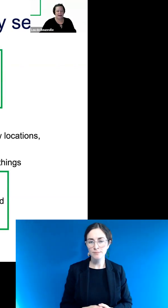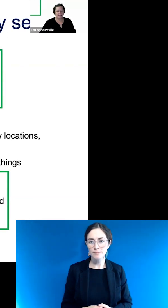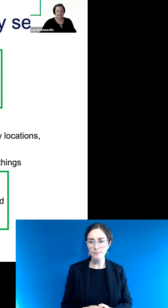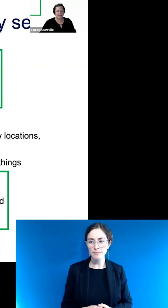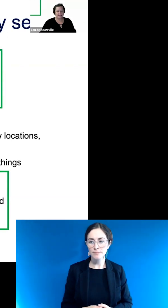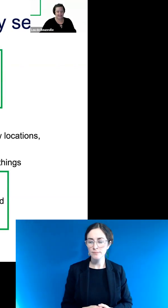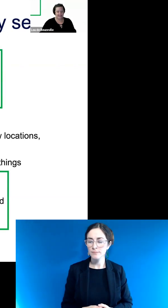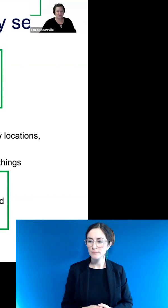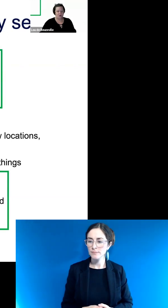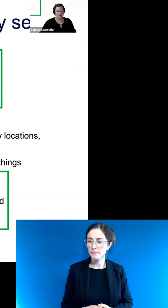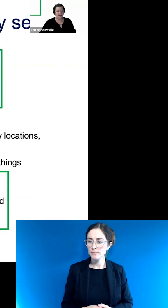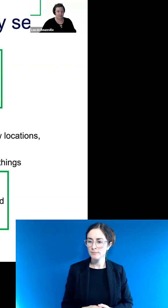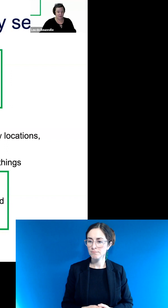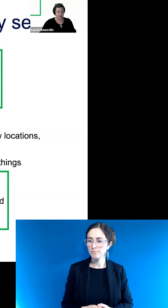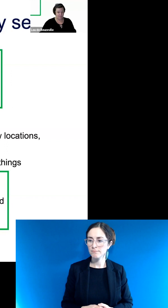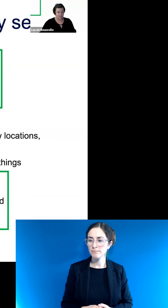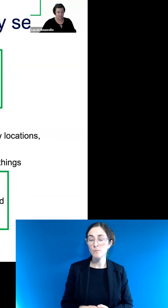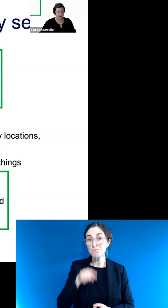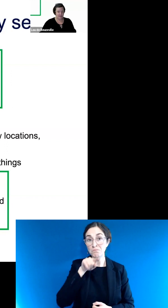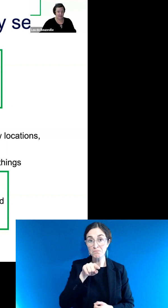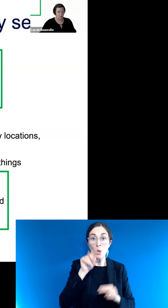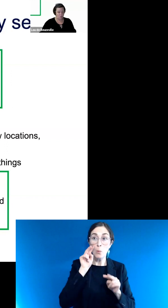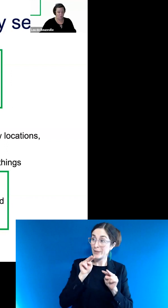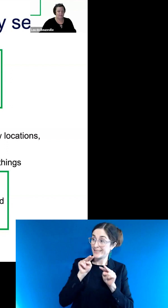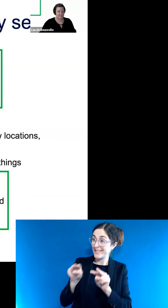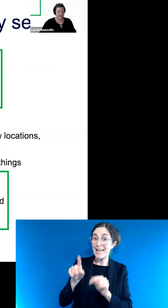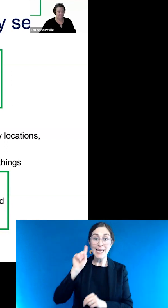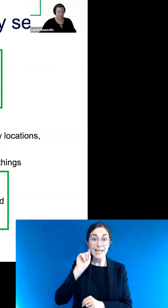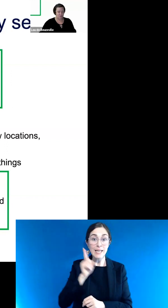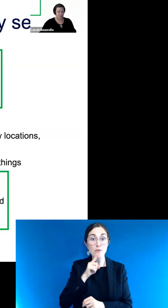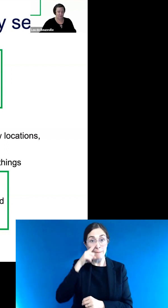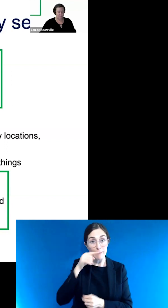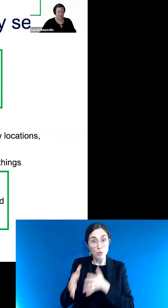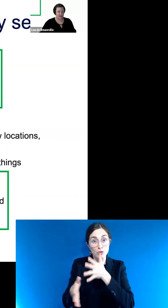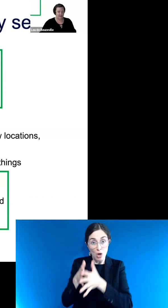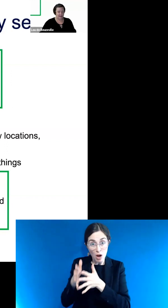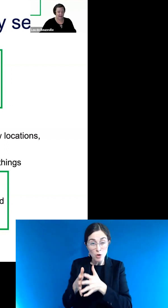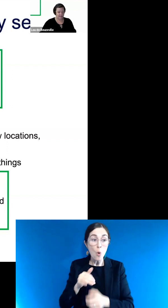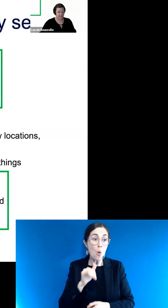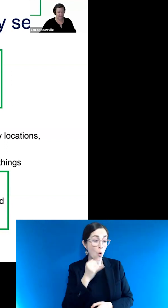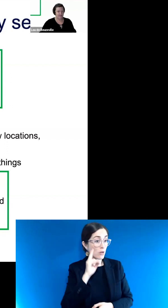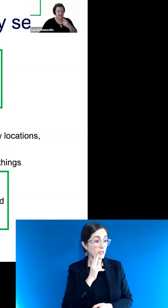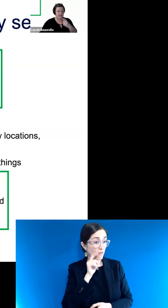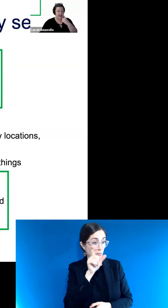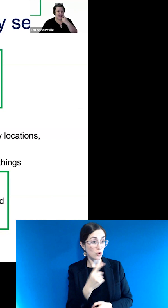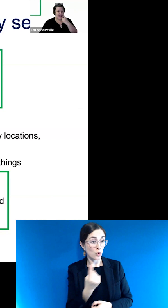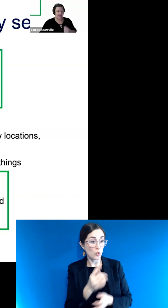look at texts of hearing people signing or deaf people who've learnt to sign late,